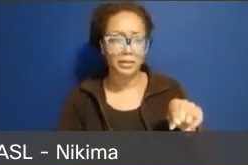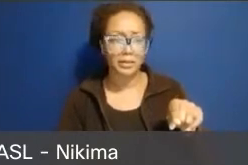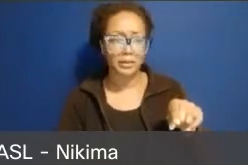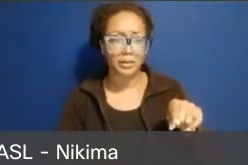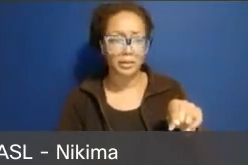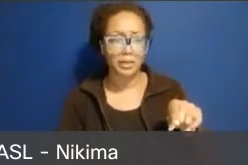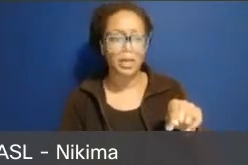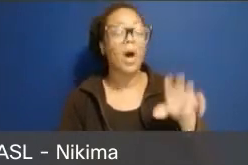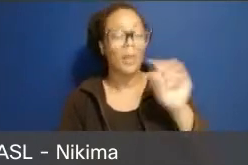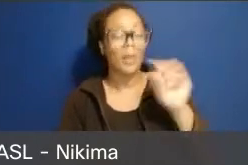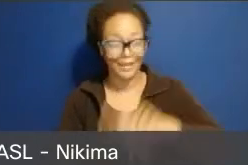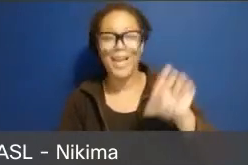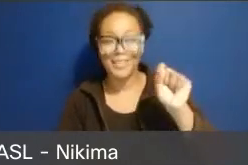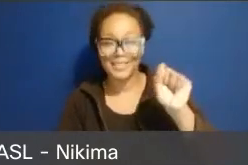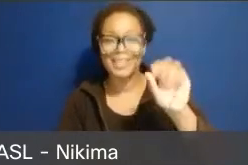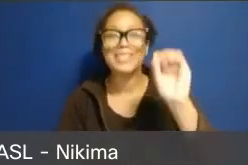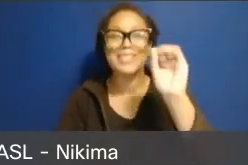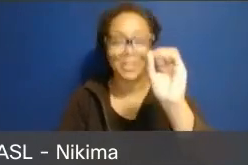S0?